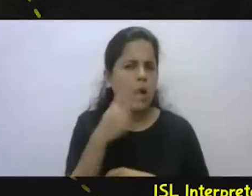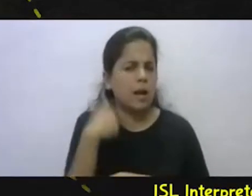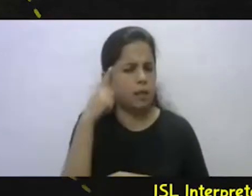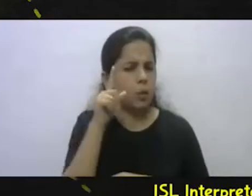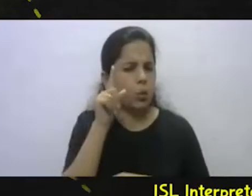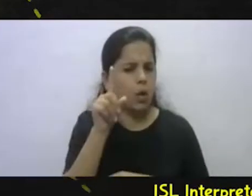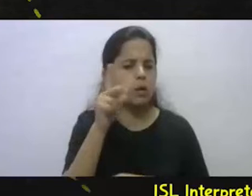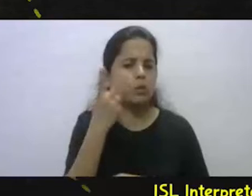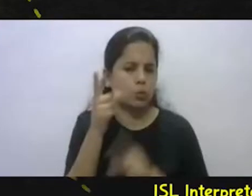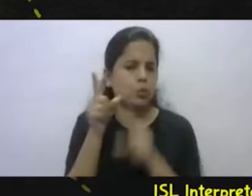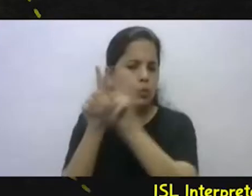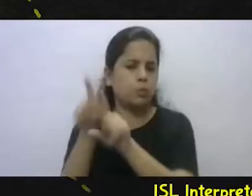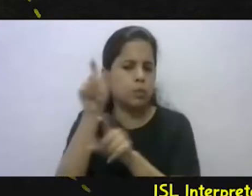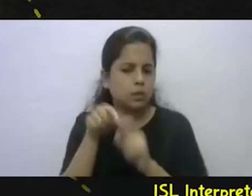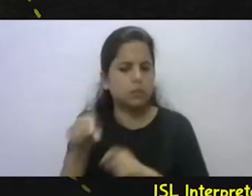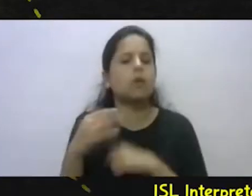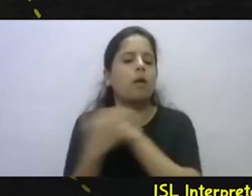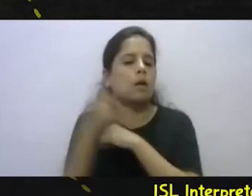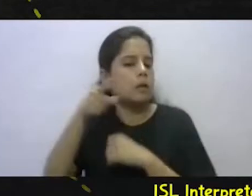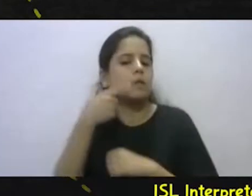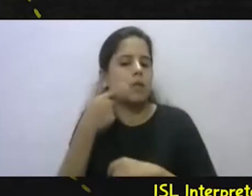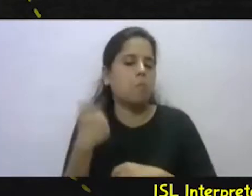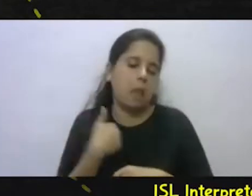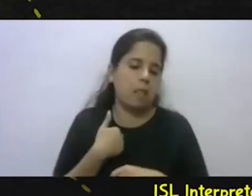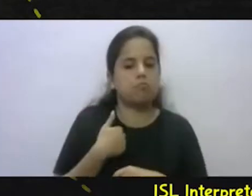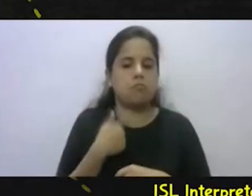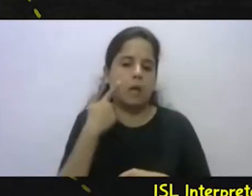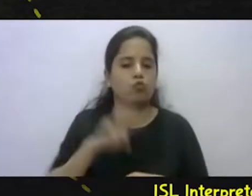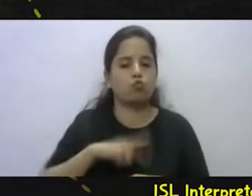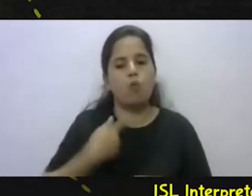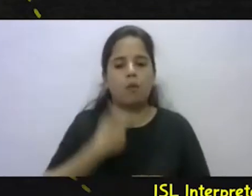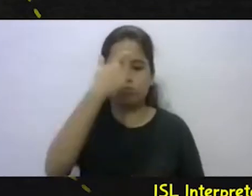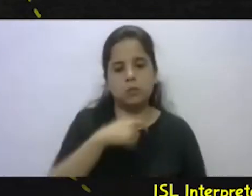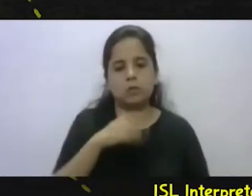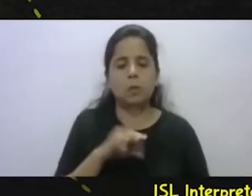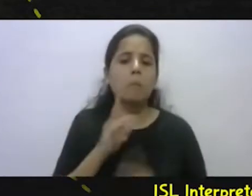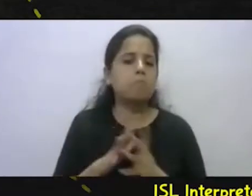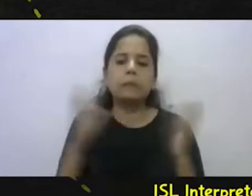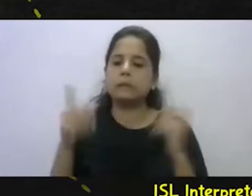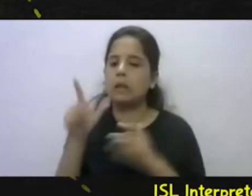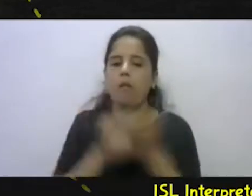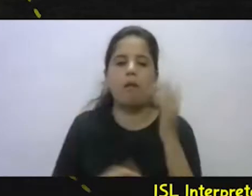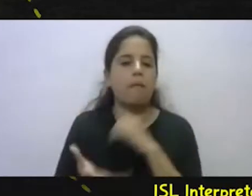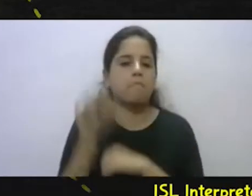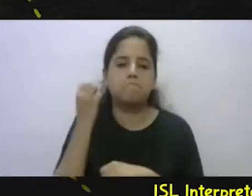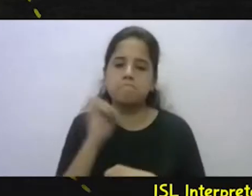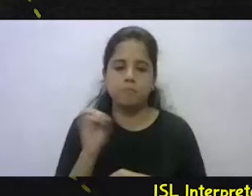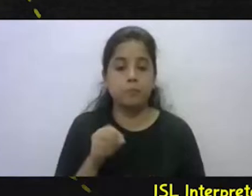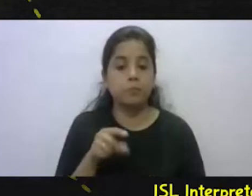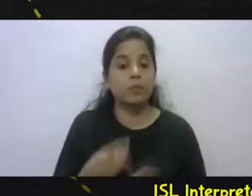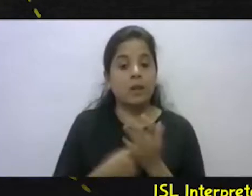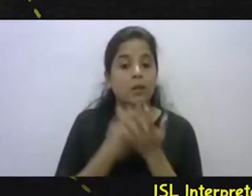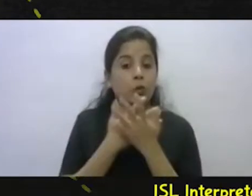couple who identify themselves as trans, but not much. So this particular